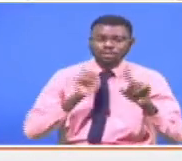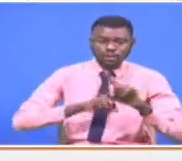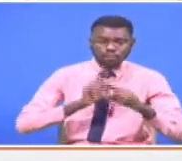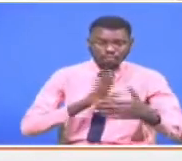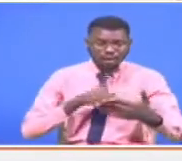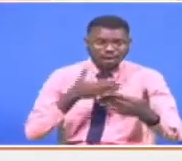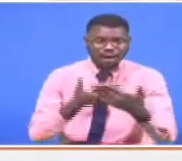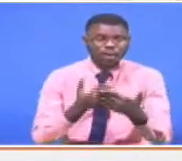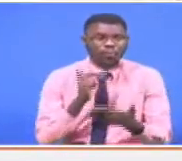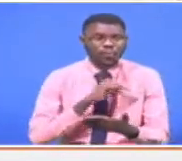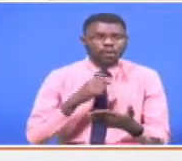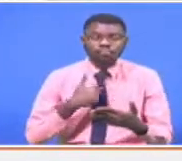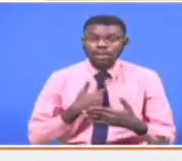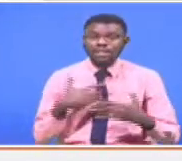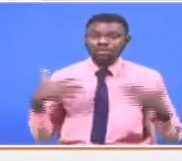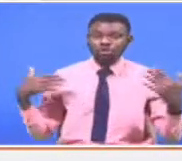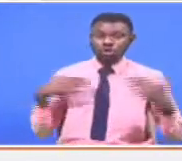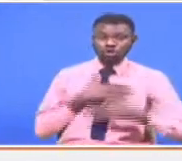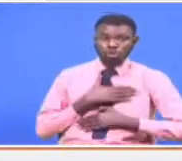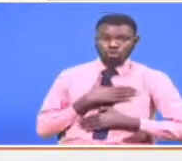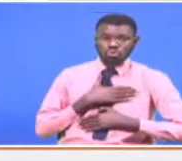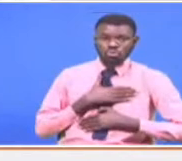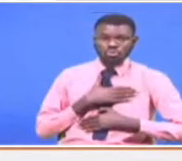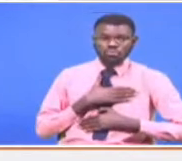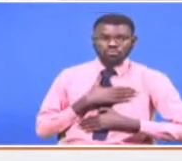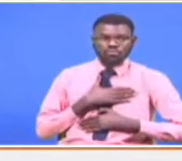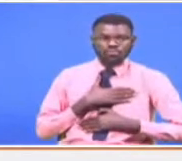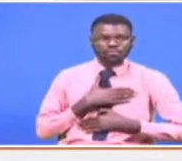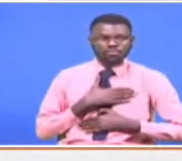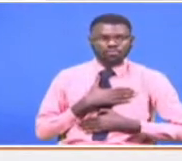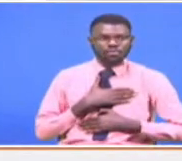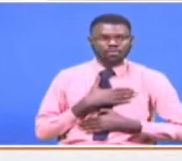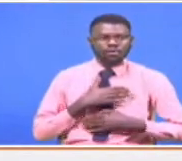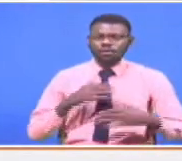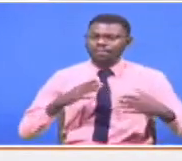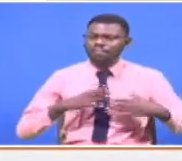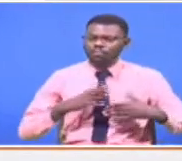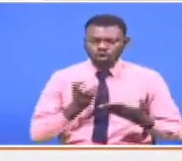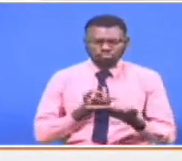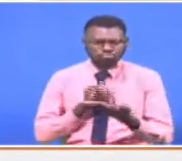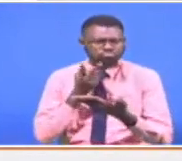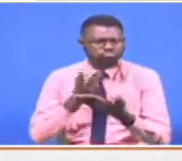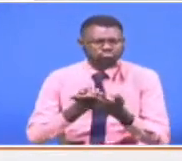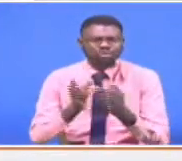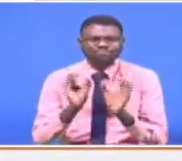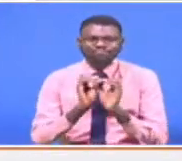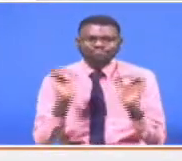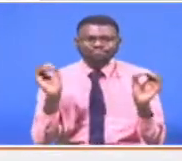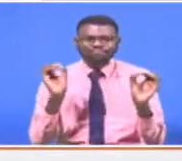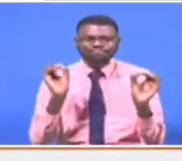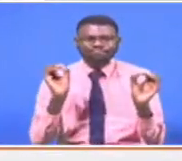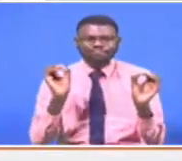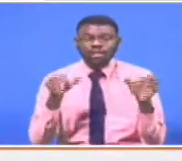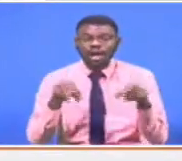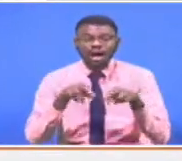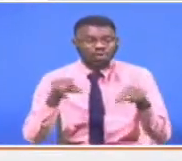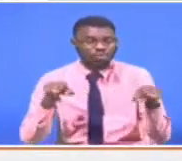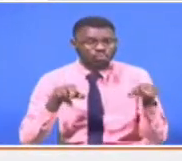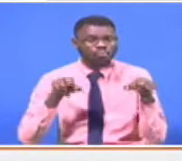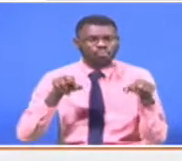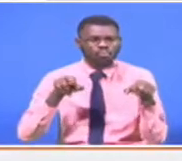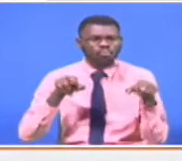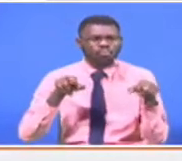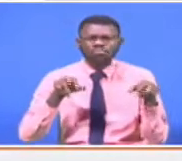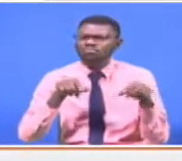tu. Nilionea majabu. We're not able to do admissions to our wards because